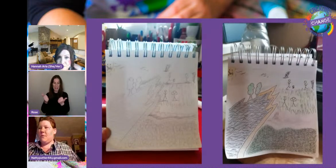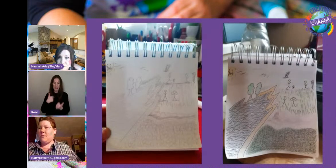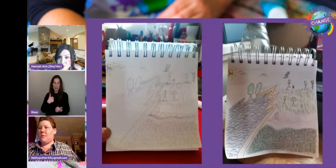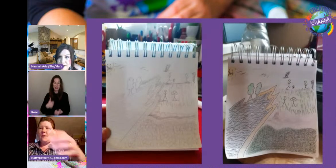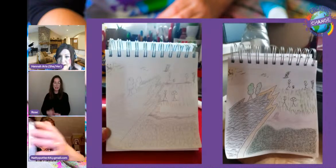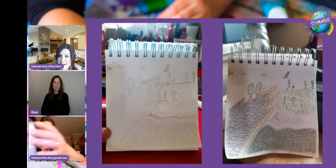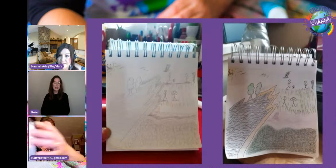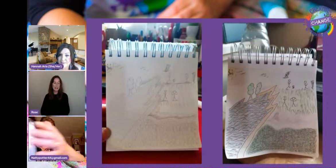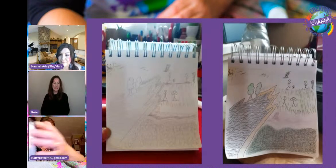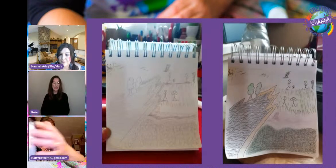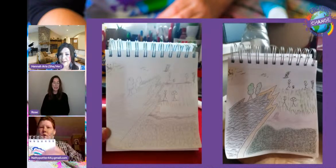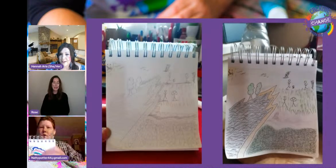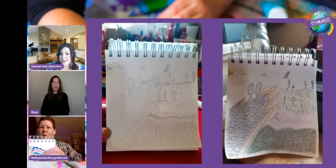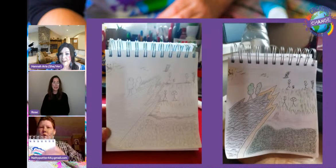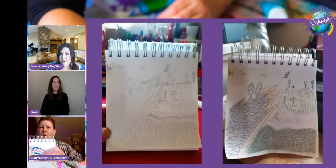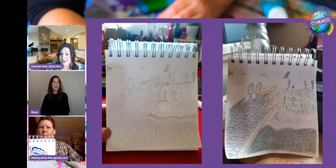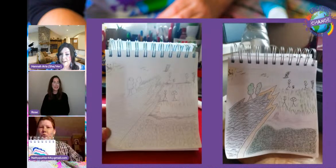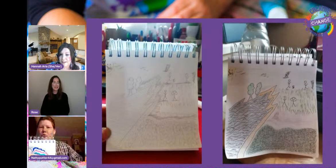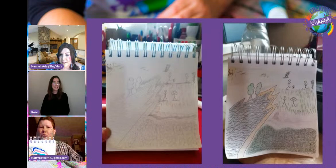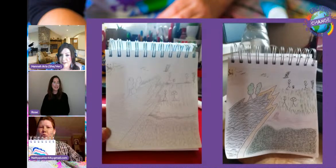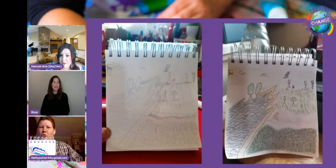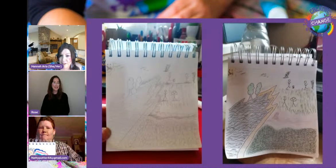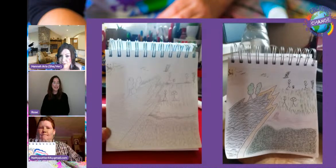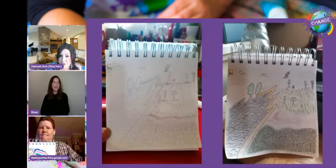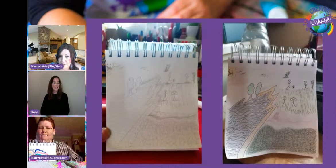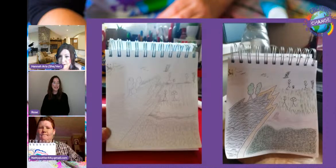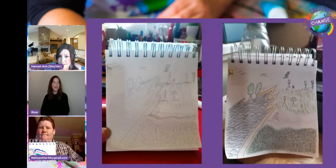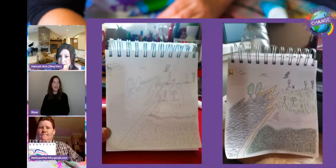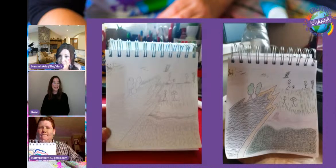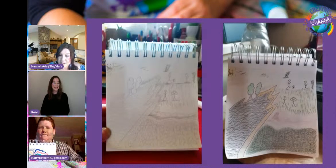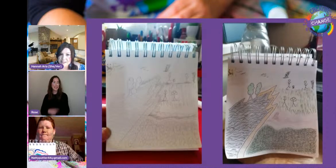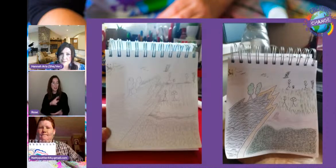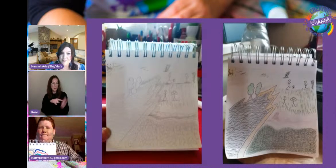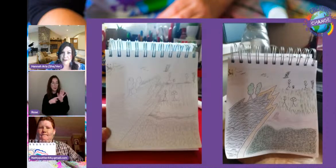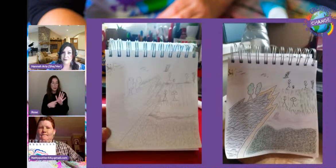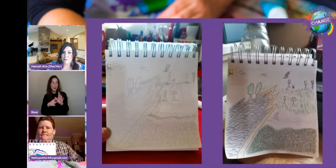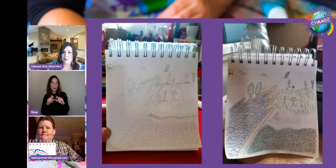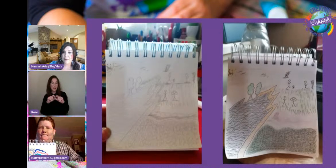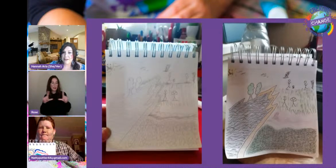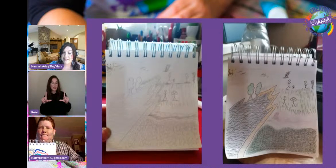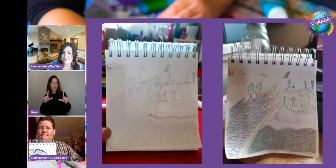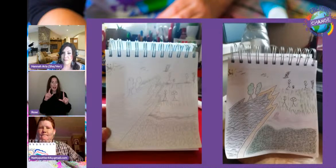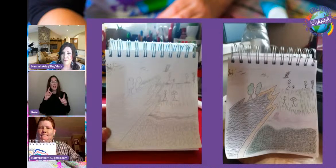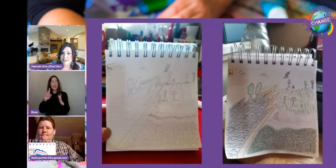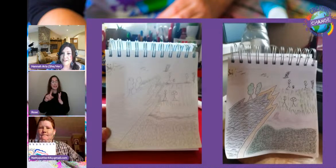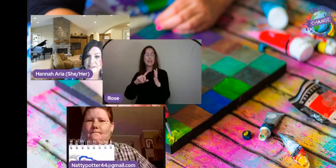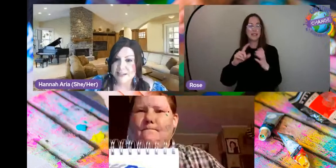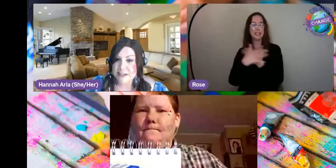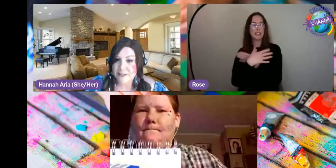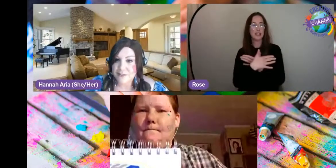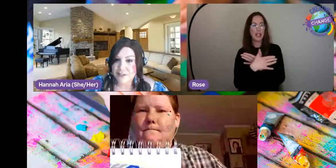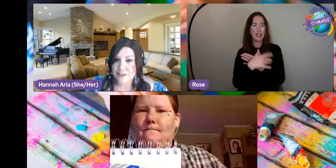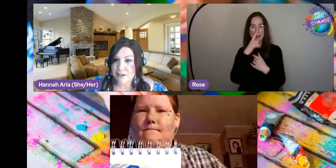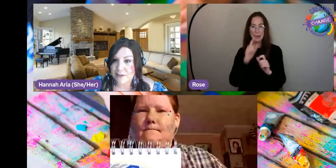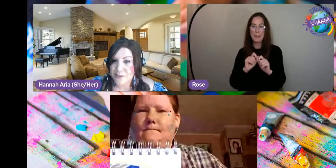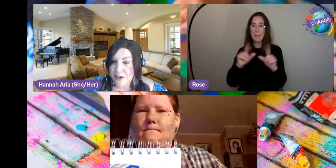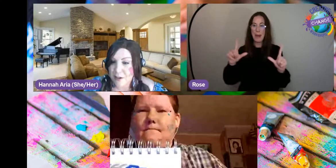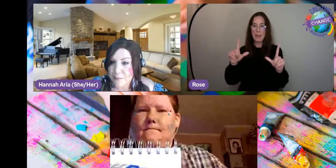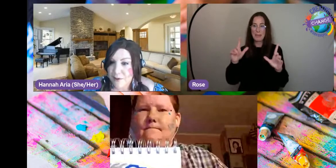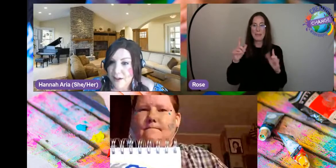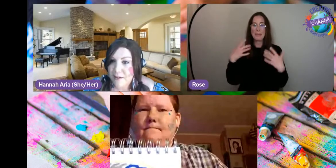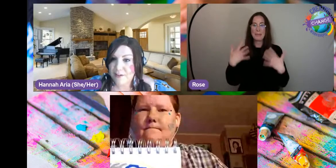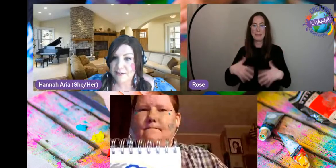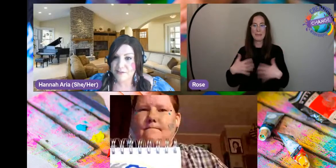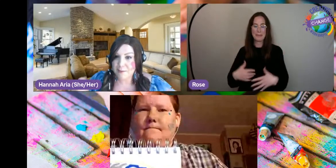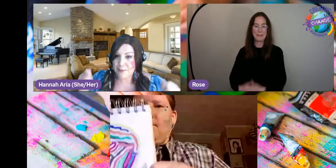show it on the screen, if you can, and then if Jasmine can make you a bit bigger, so maybe we can see you close